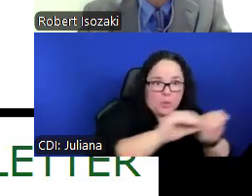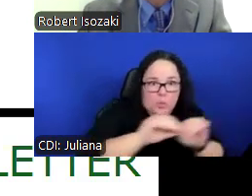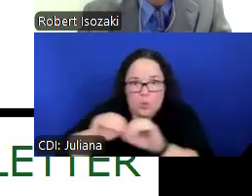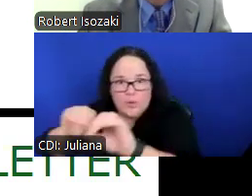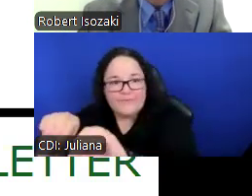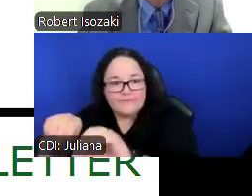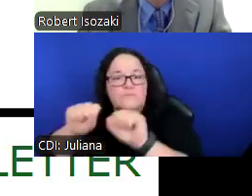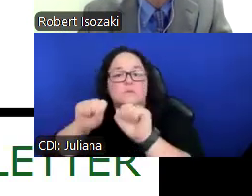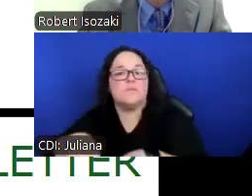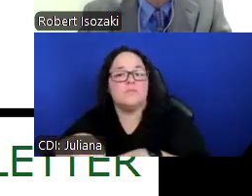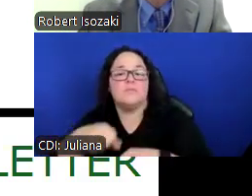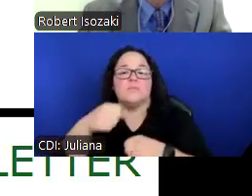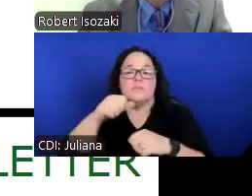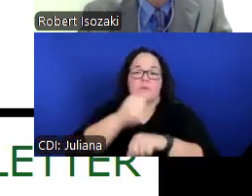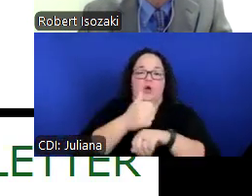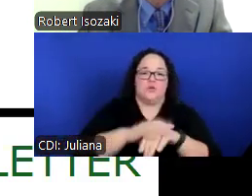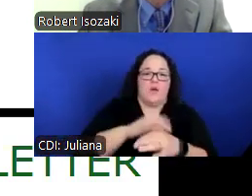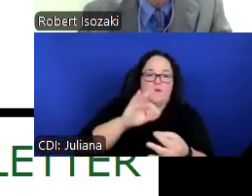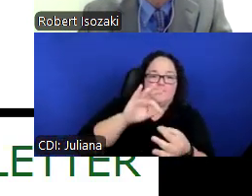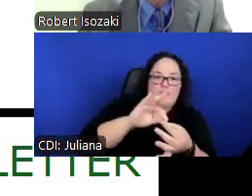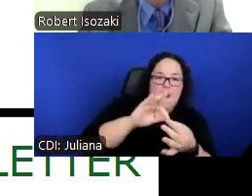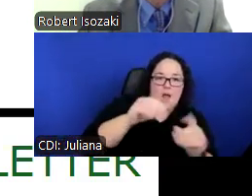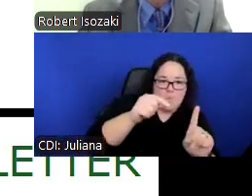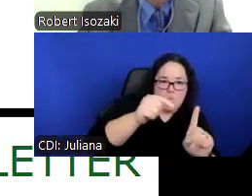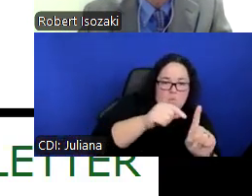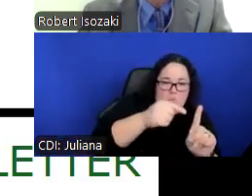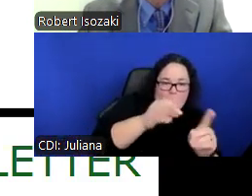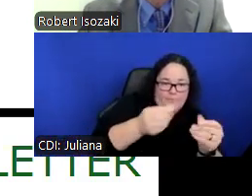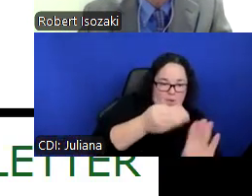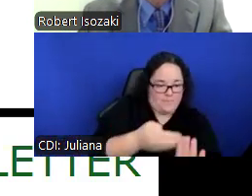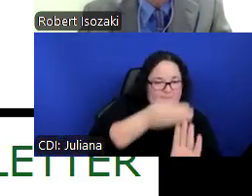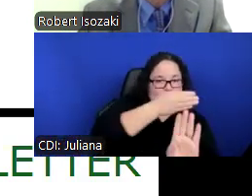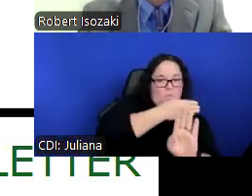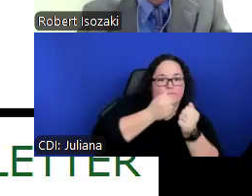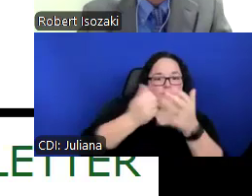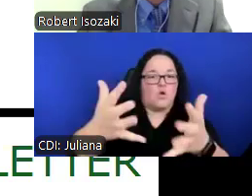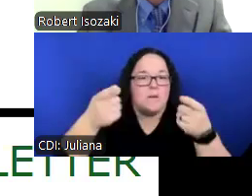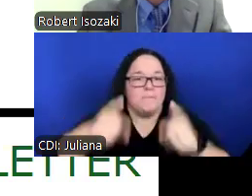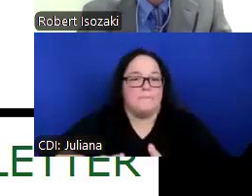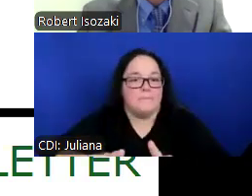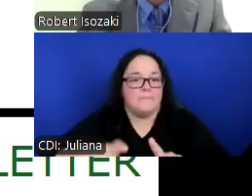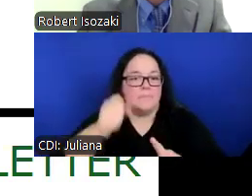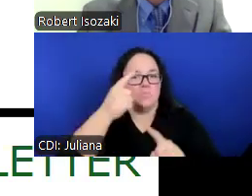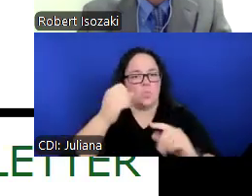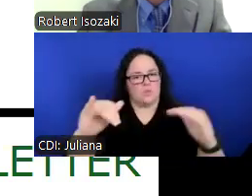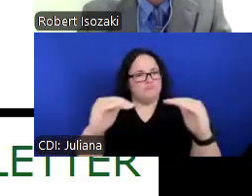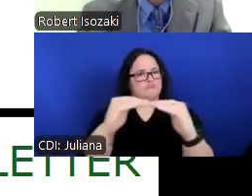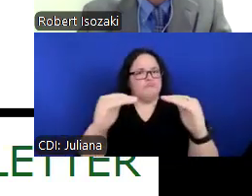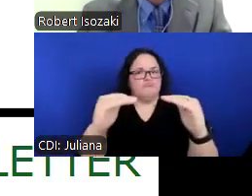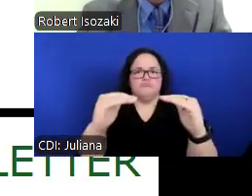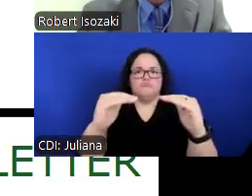before the fire, and that's the actual fair market value, the value you could get for the home in the market, and that can be